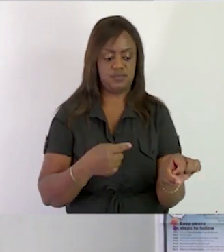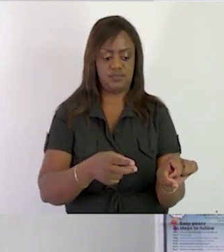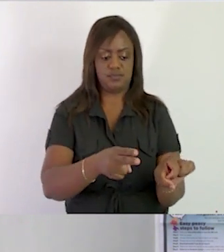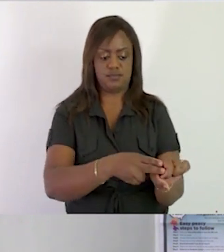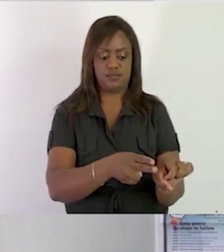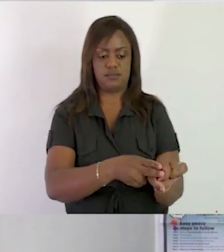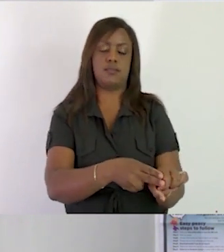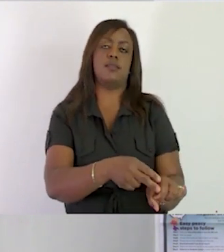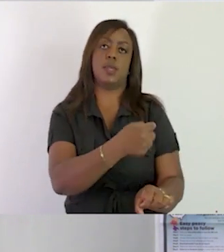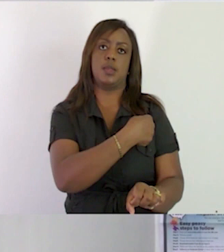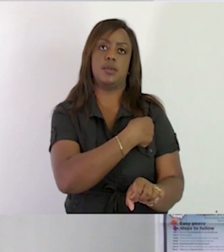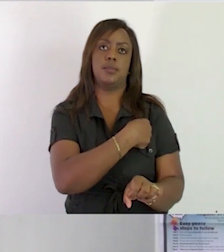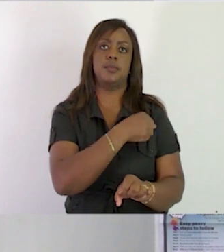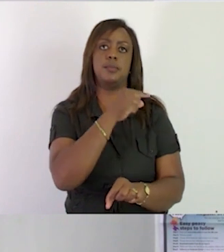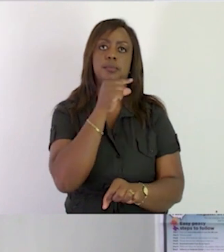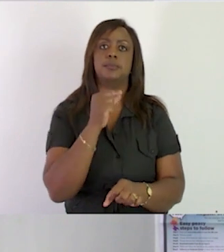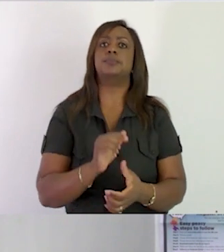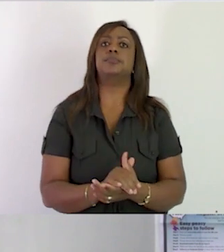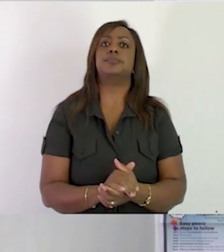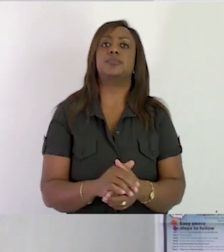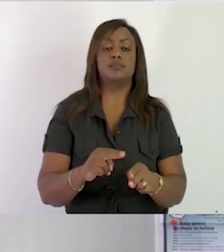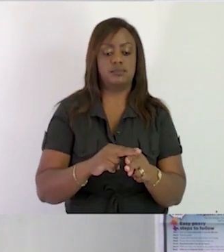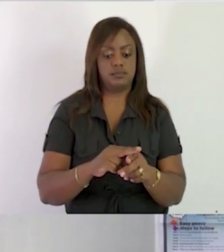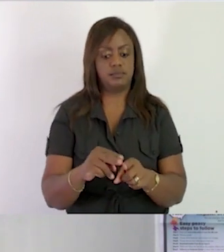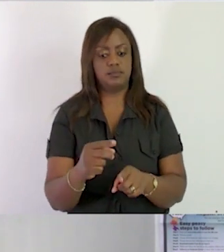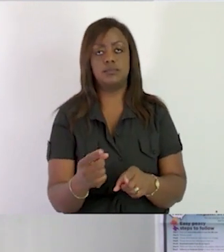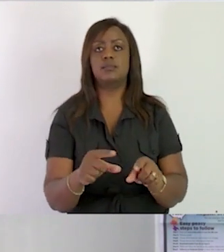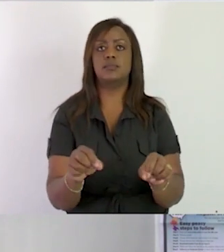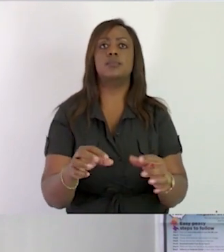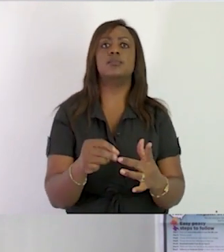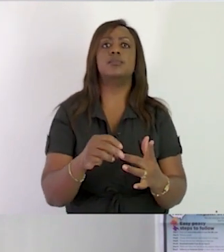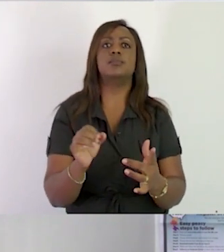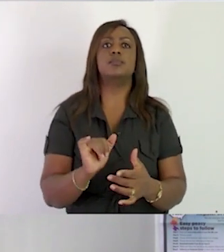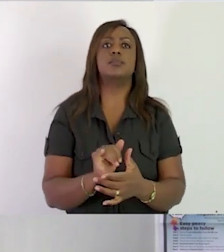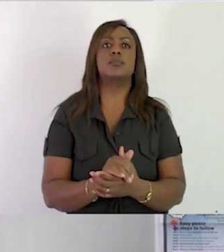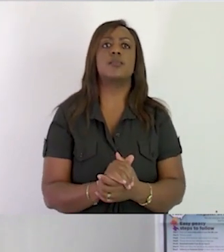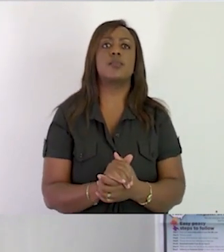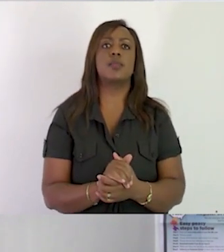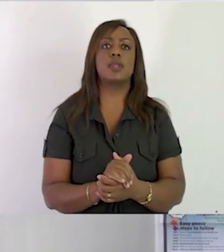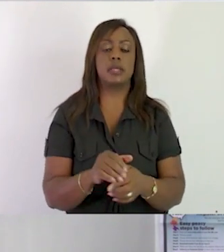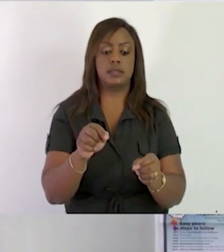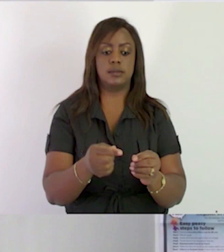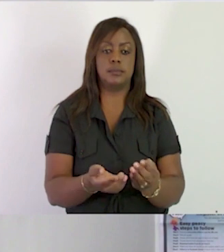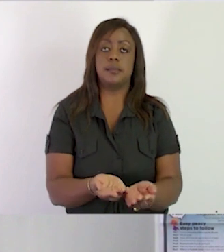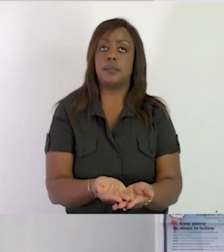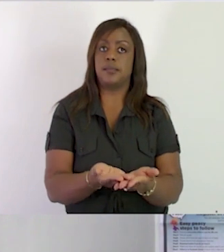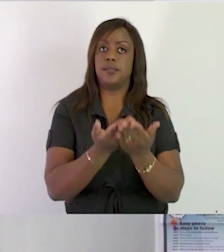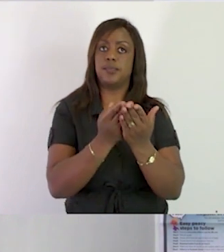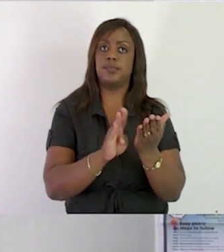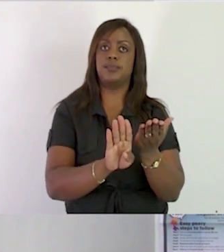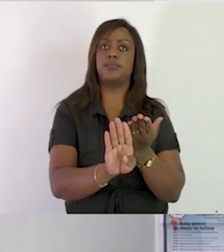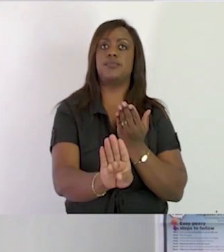called the femidoms. So you can still make use of the condoms. The condoms act as a barrier between the two